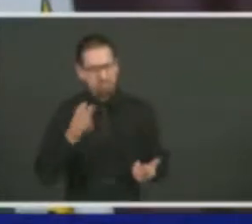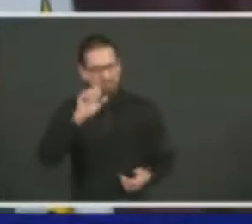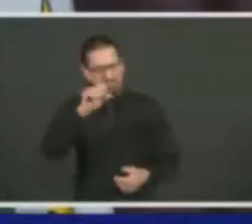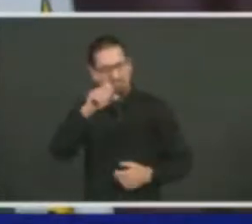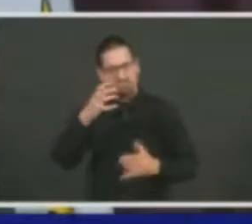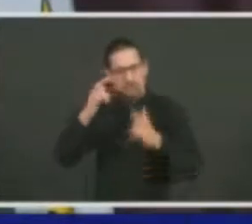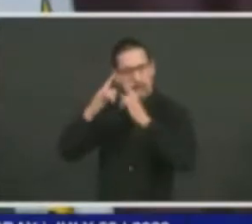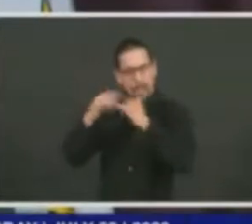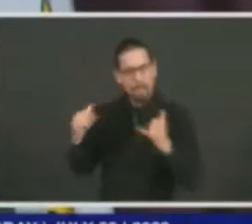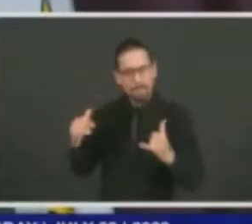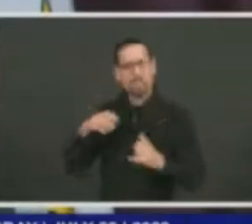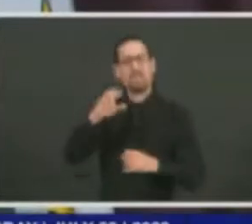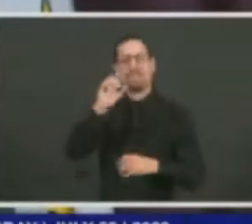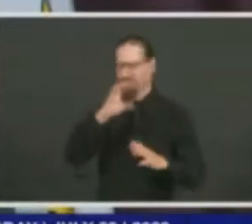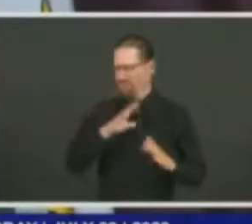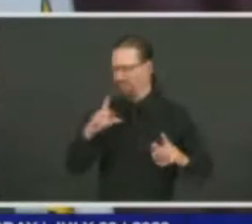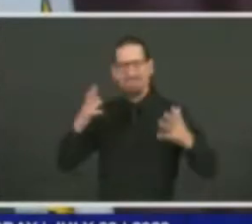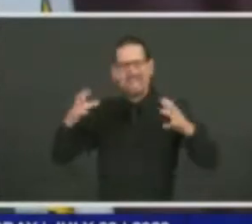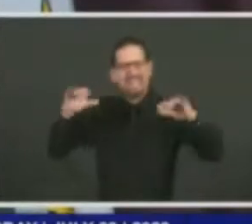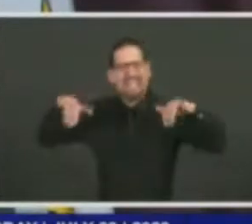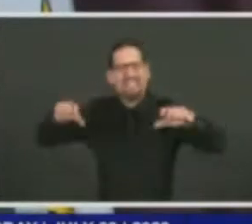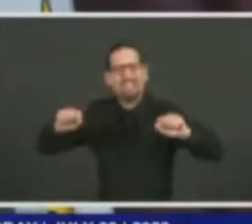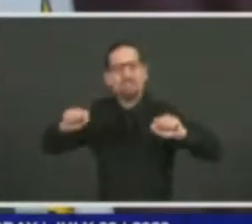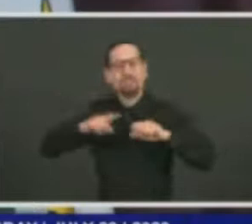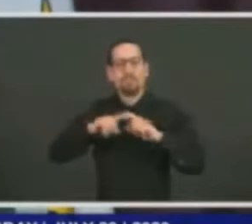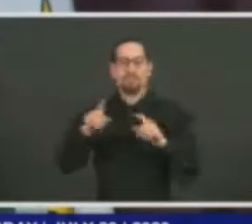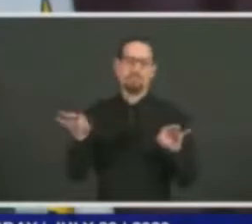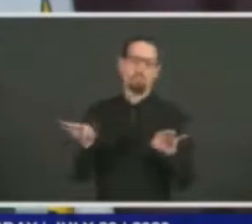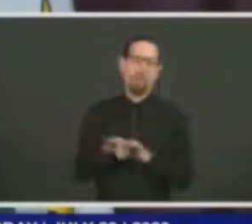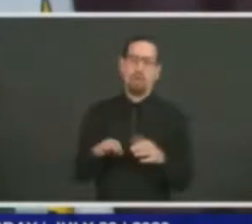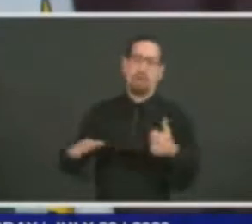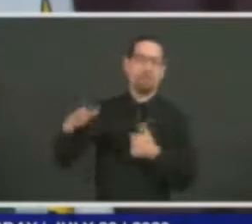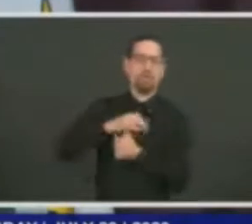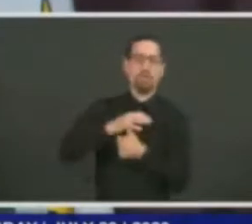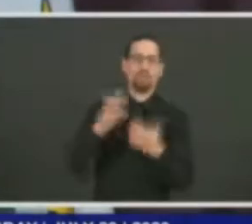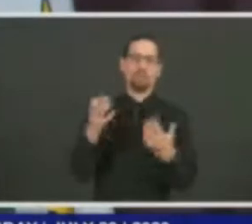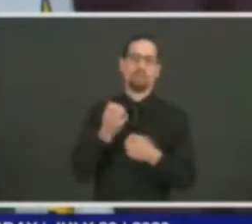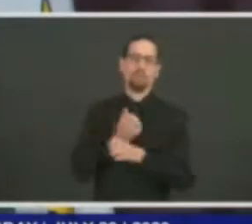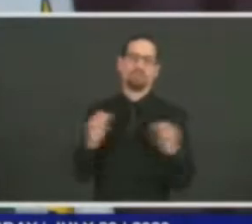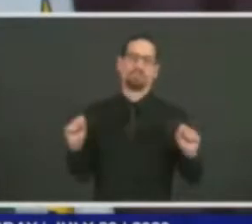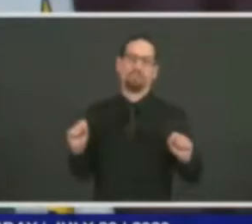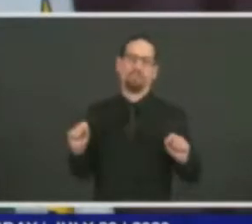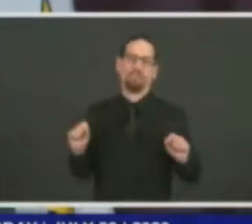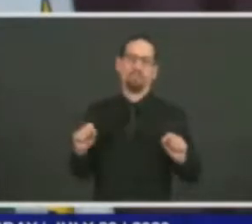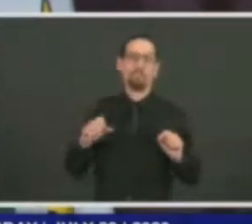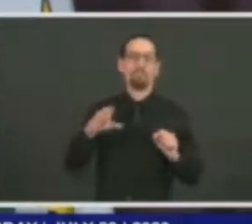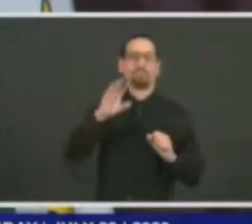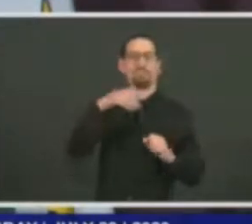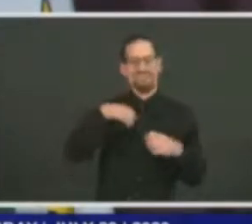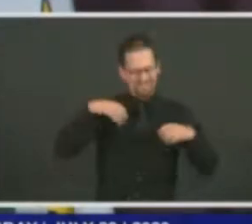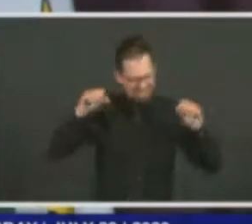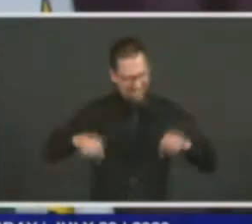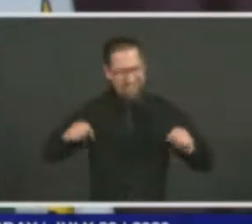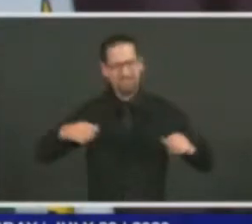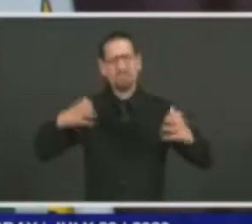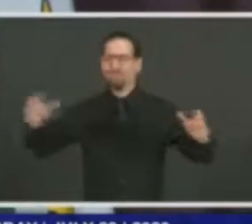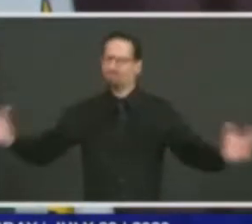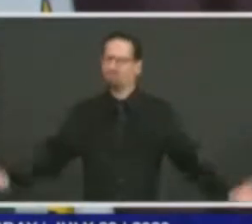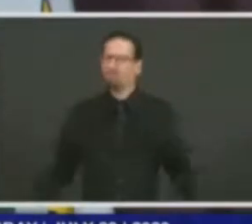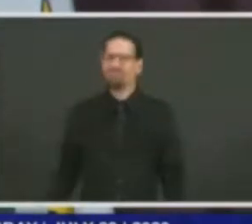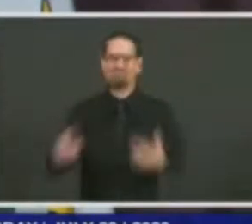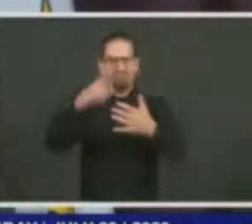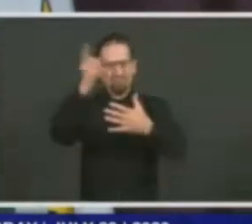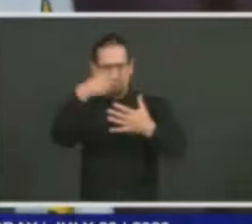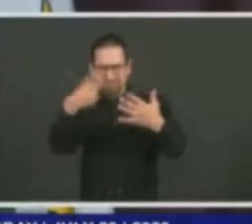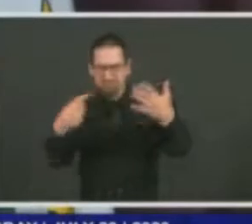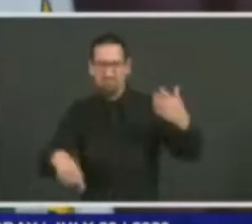that's what we have to grapple with schools. And I'll tell you this right now, we're not going to let anyone go back to school in person if it's not safe.